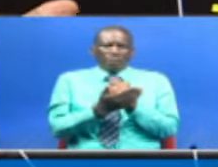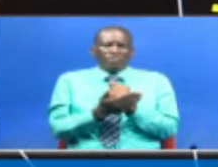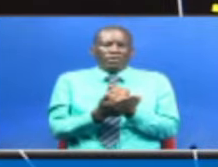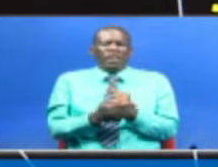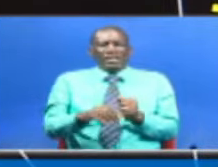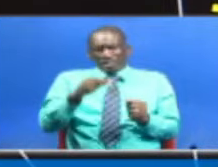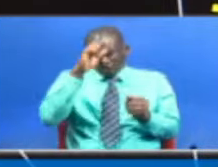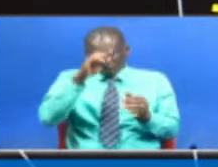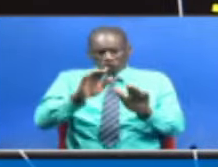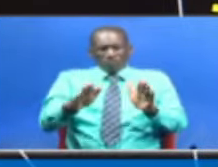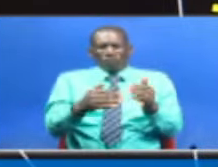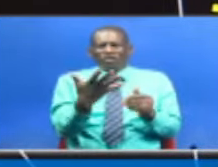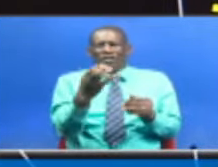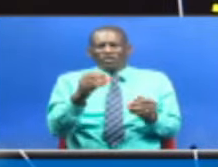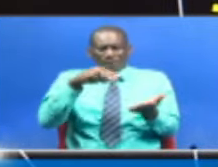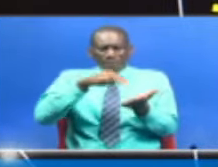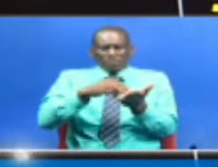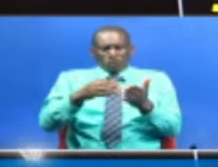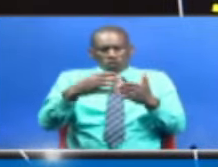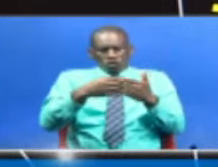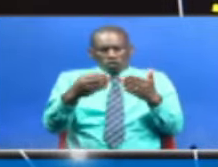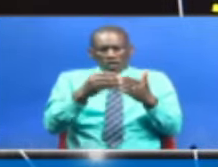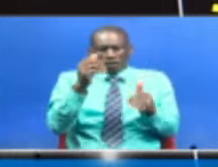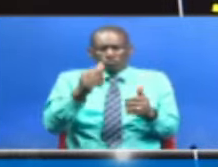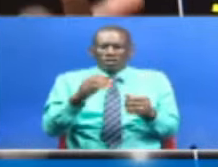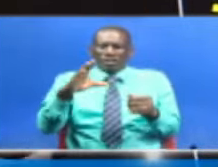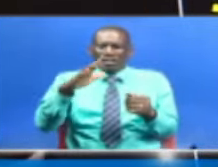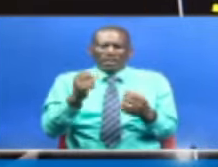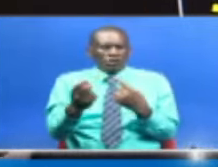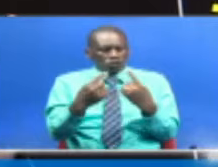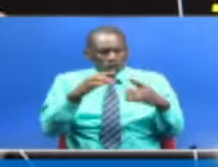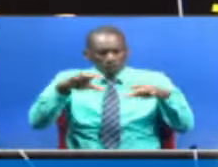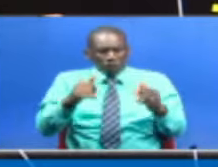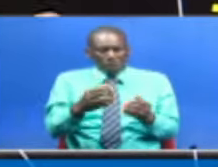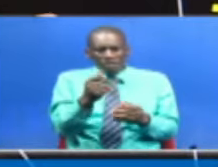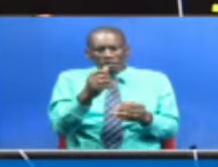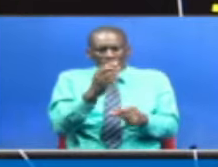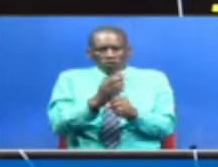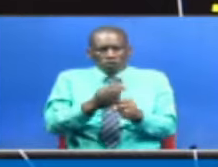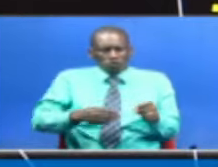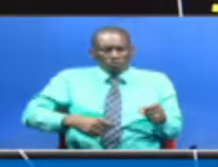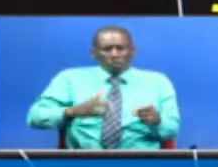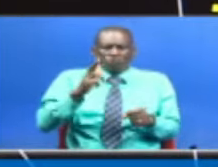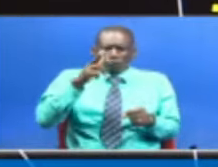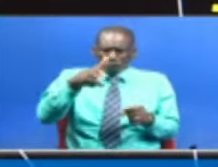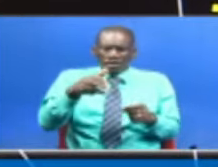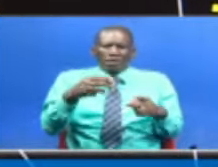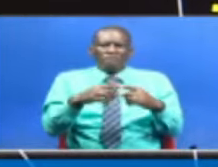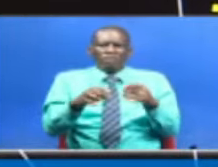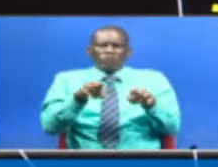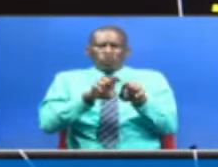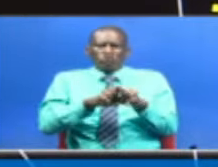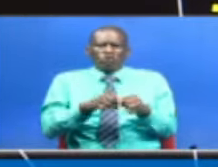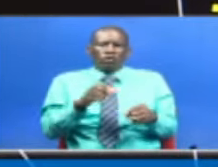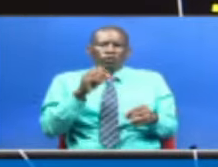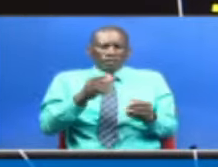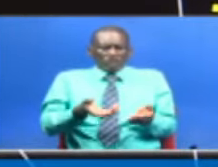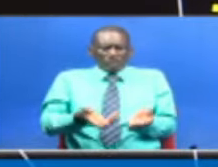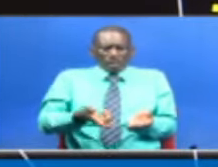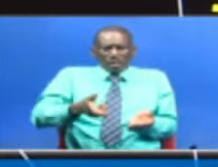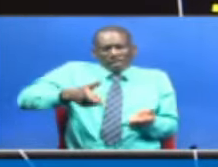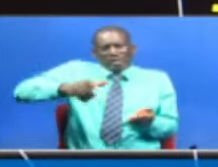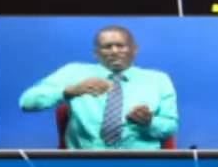million, which the ECS alluded to as the money that was used for the purpose of fuels, but we are also going to be increasing the